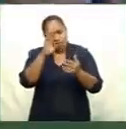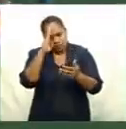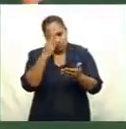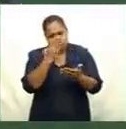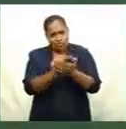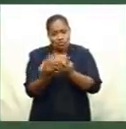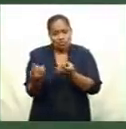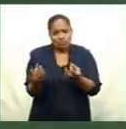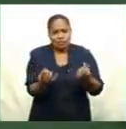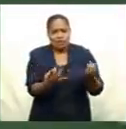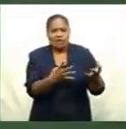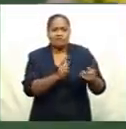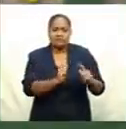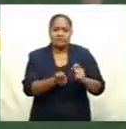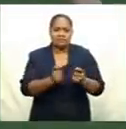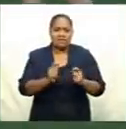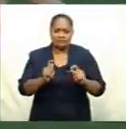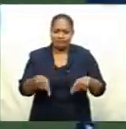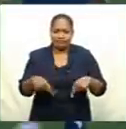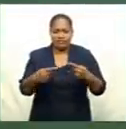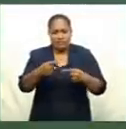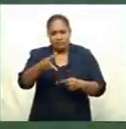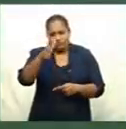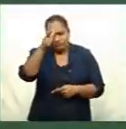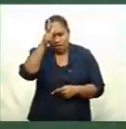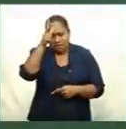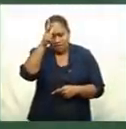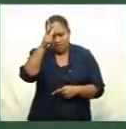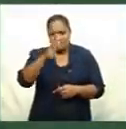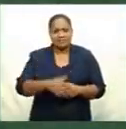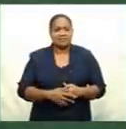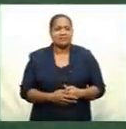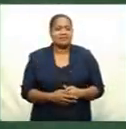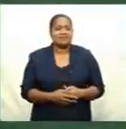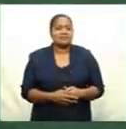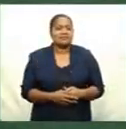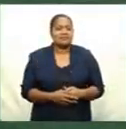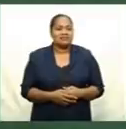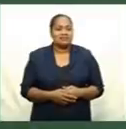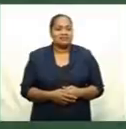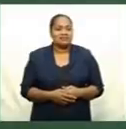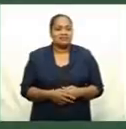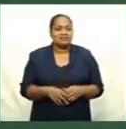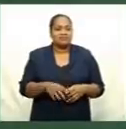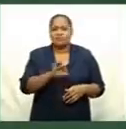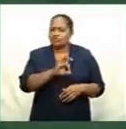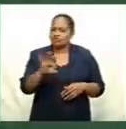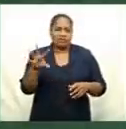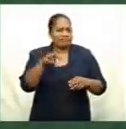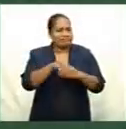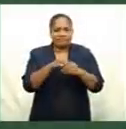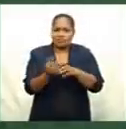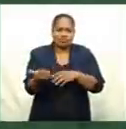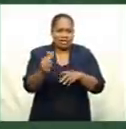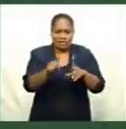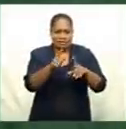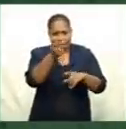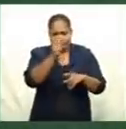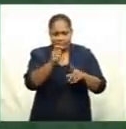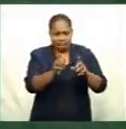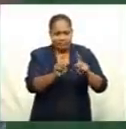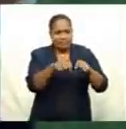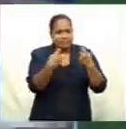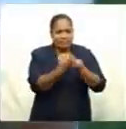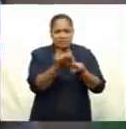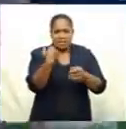the upcoming tests against France. Naisarani was not part of Rennie's squad last year. Other Fijians in the